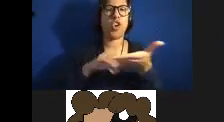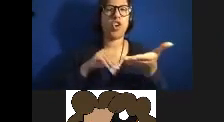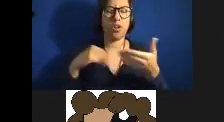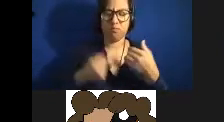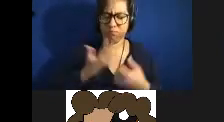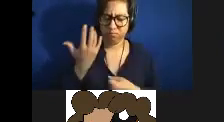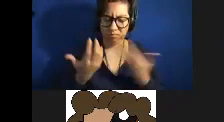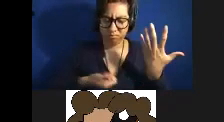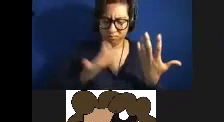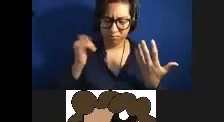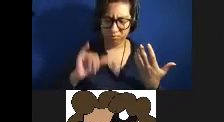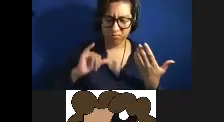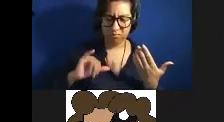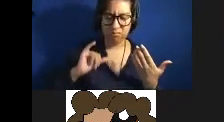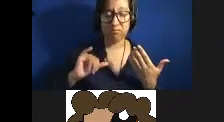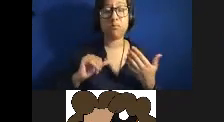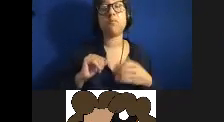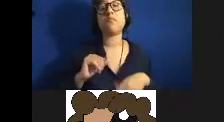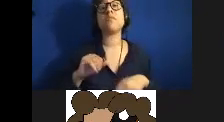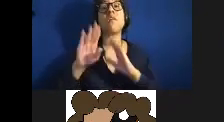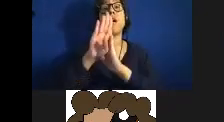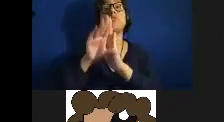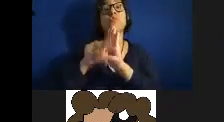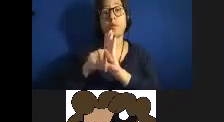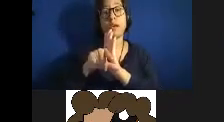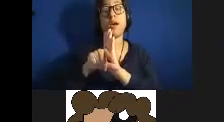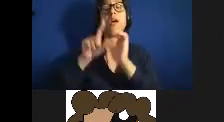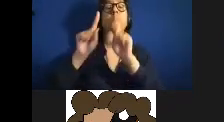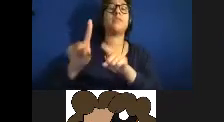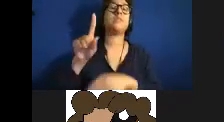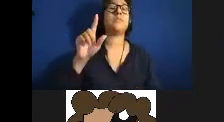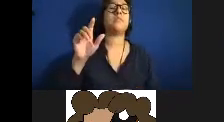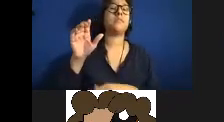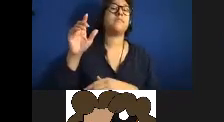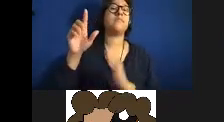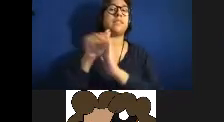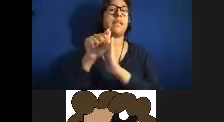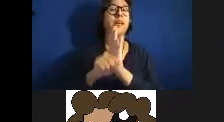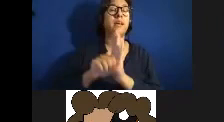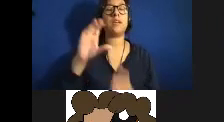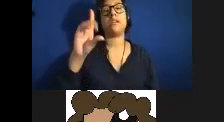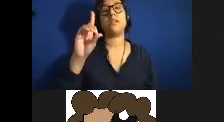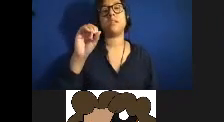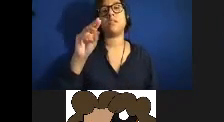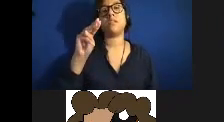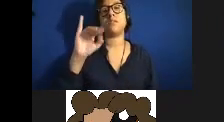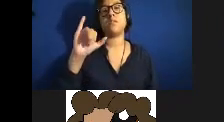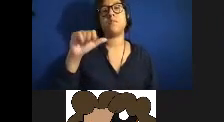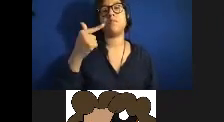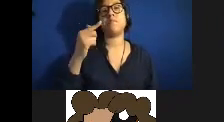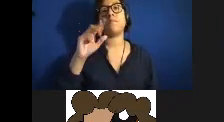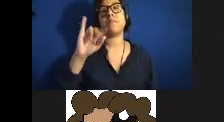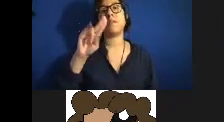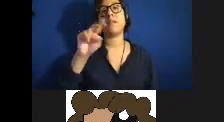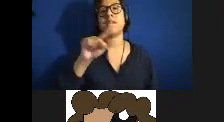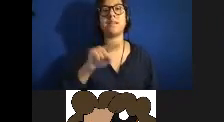is in undergrad, I went to Cal State Dominguez Hills for undergrad. My wife, who was my girlfriend